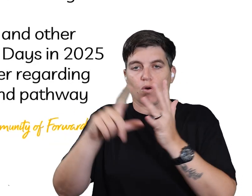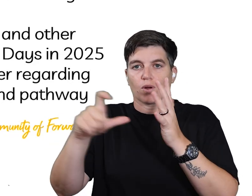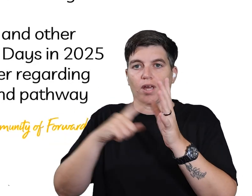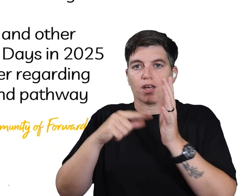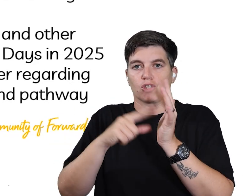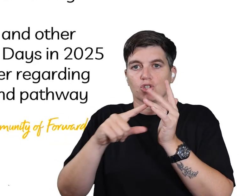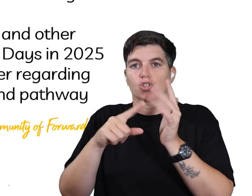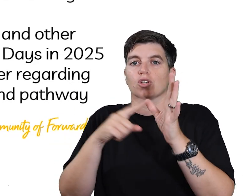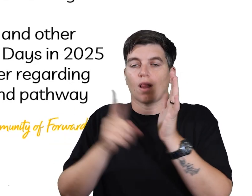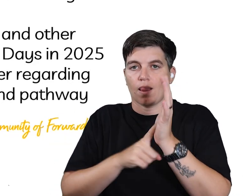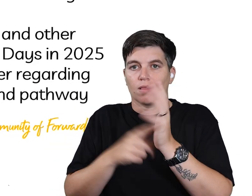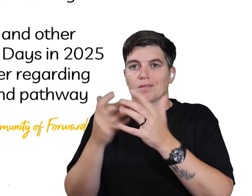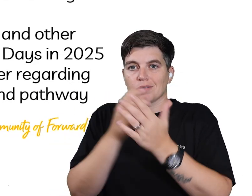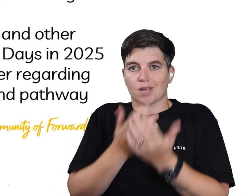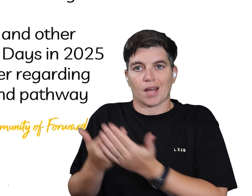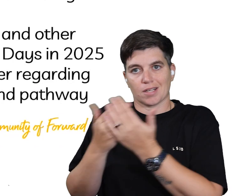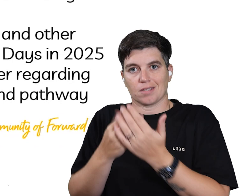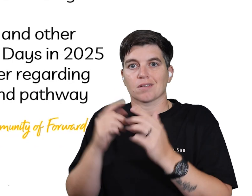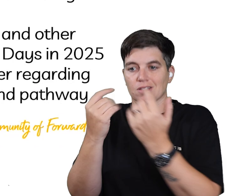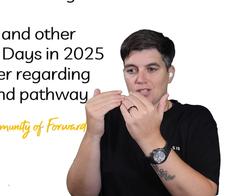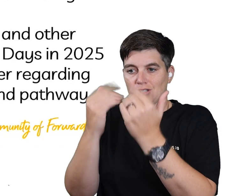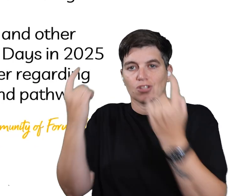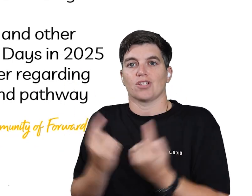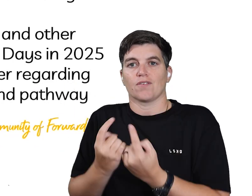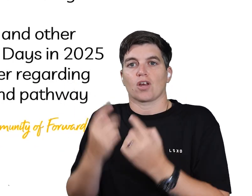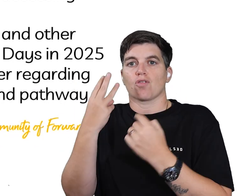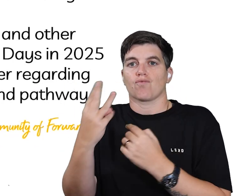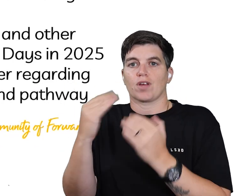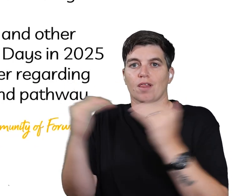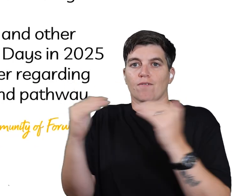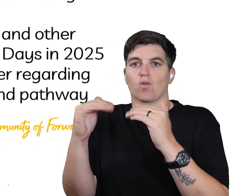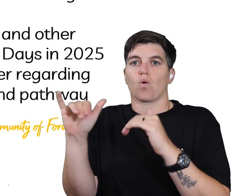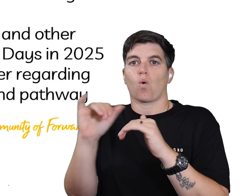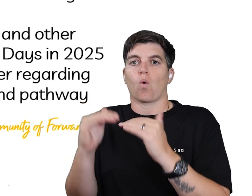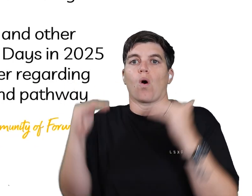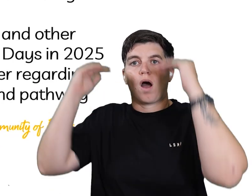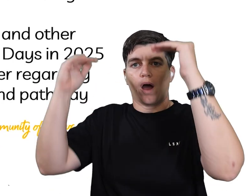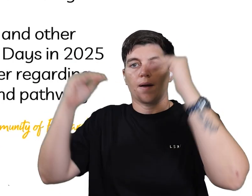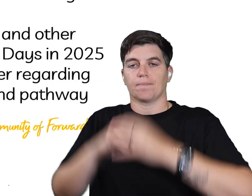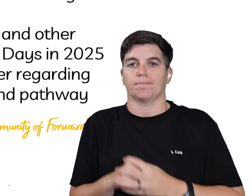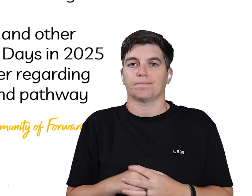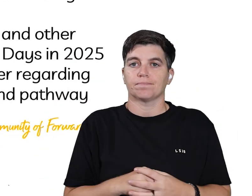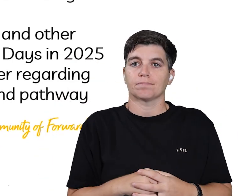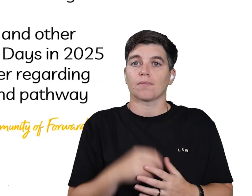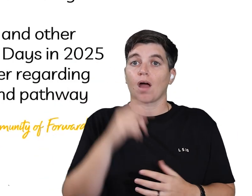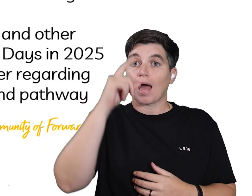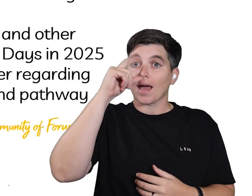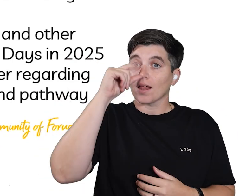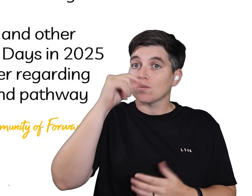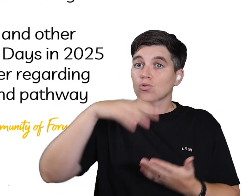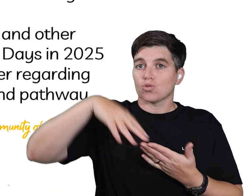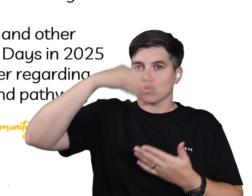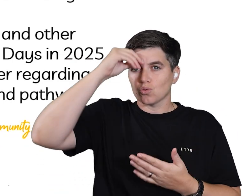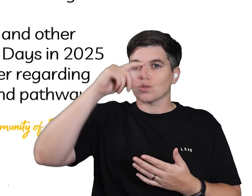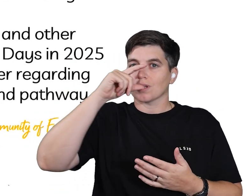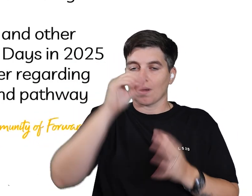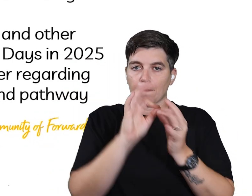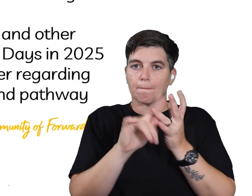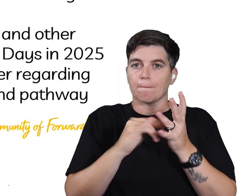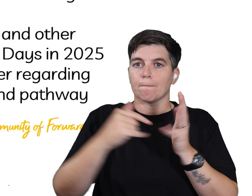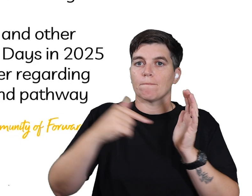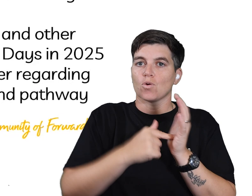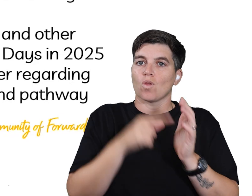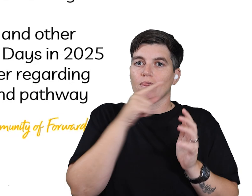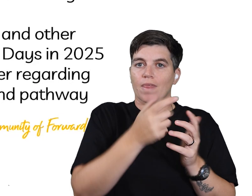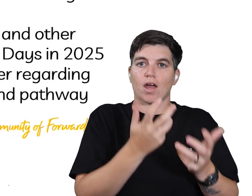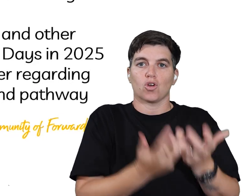completed vocational studies at a Certificate 3 level or higher. Eligible students can also boost